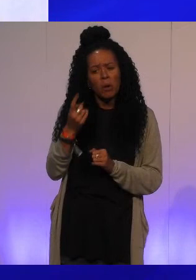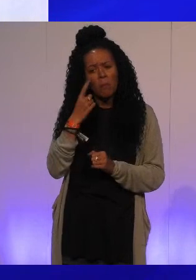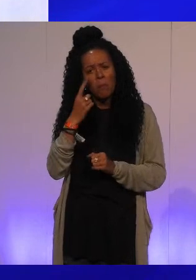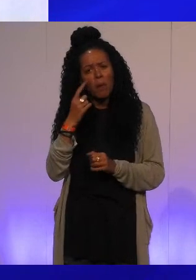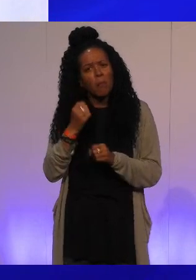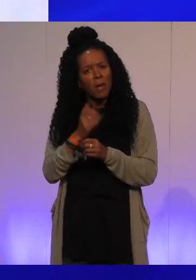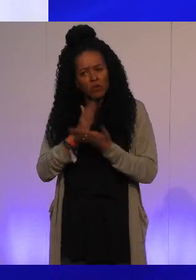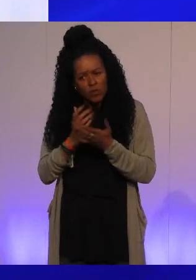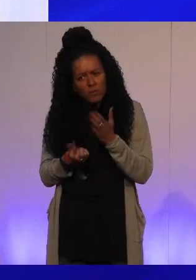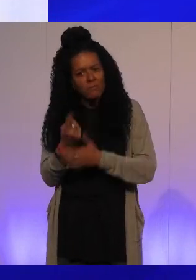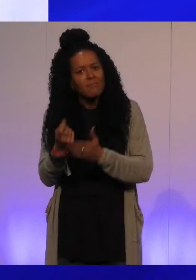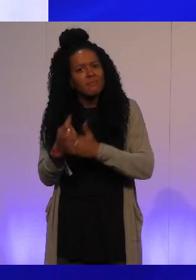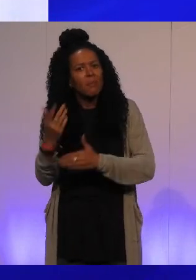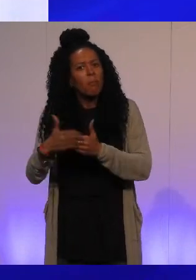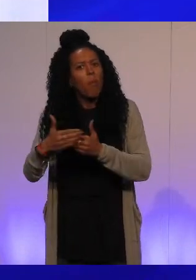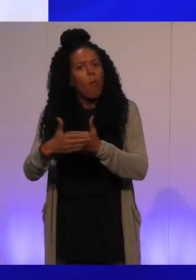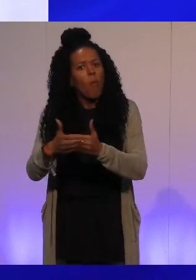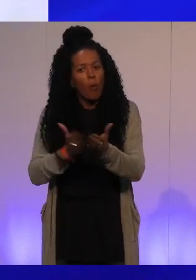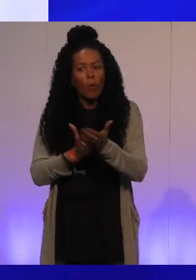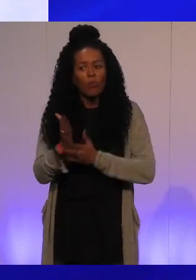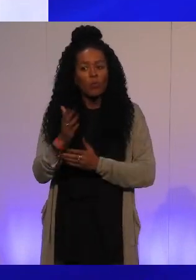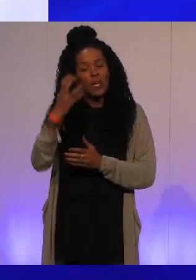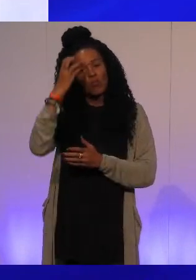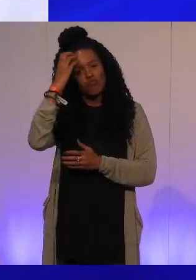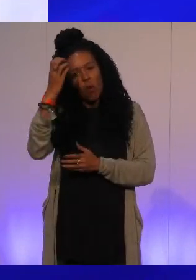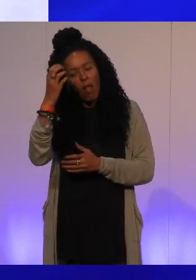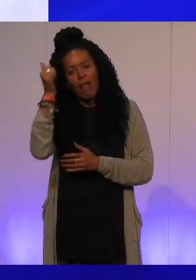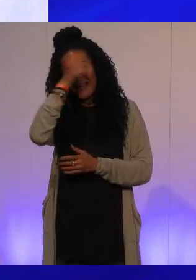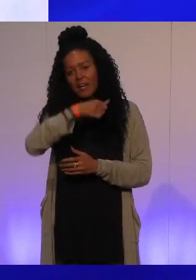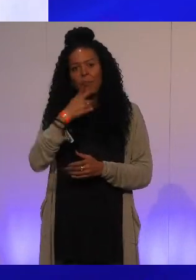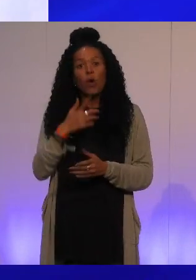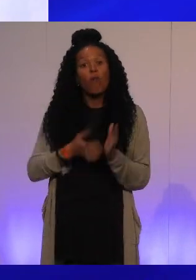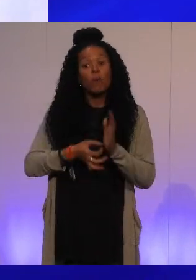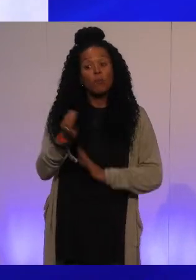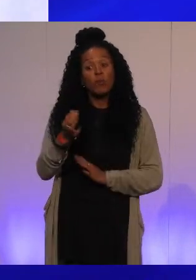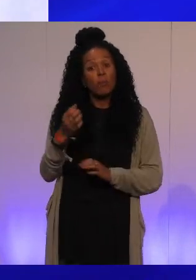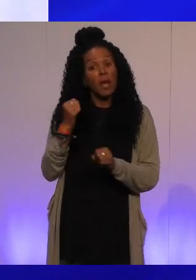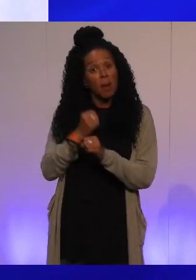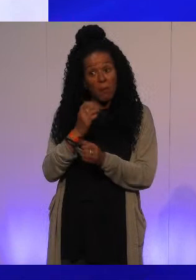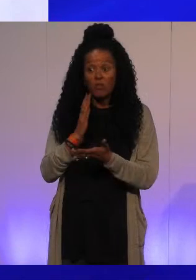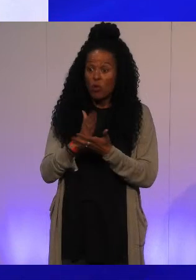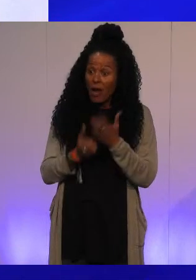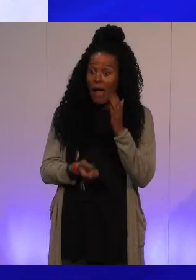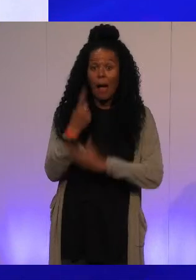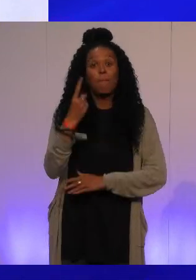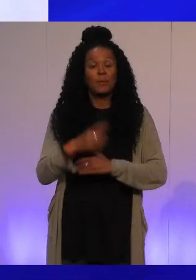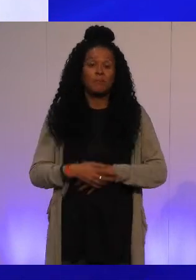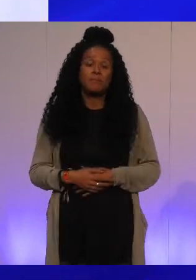projects that are going through the Royal Academy of Improvement and making sure that those actually do come to fruition.